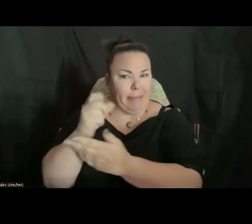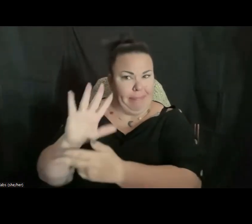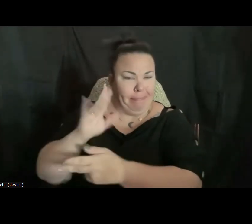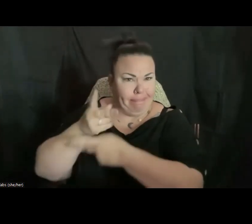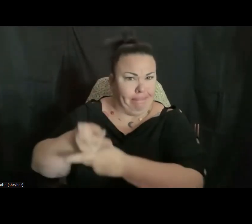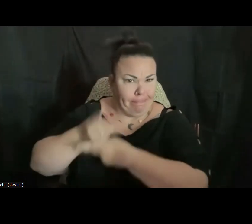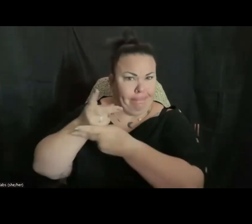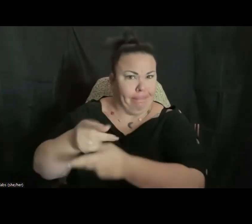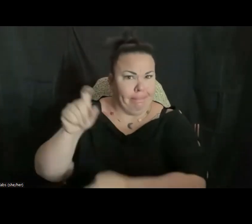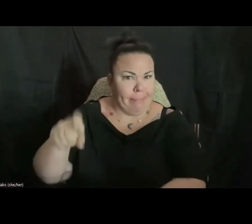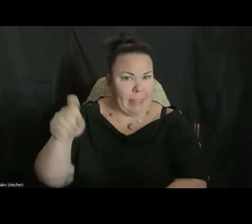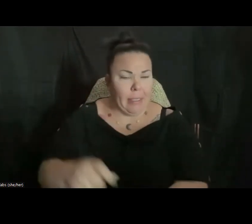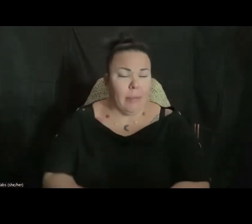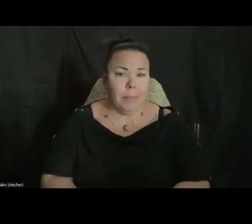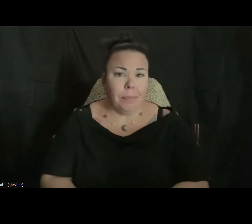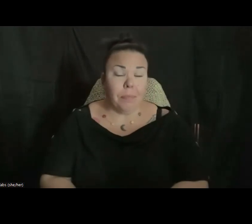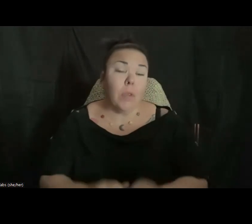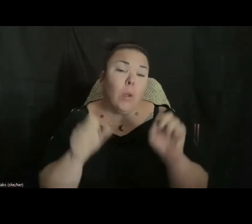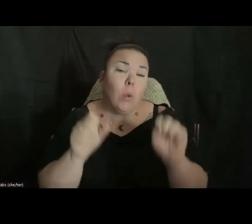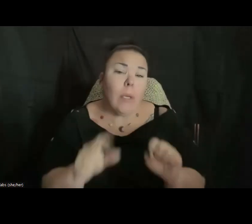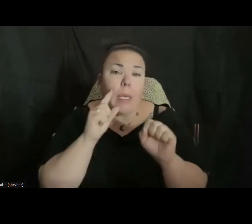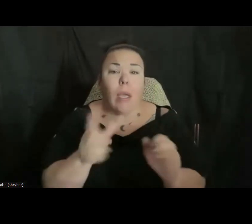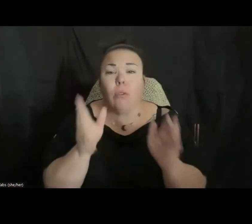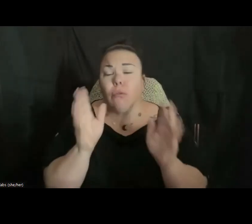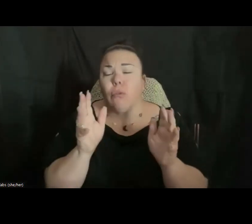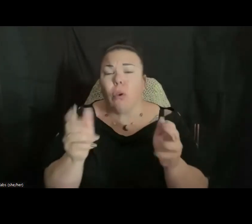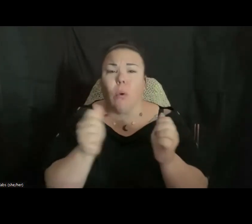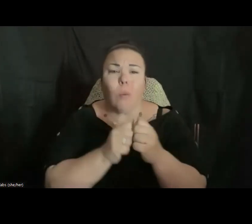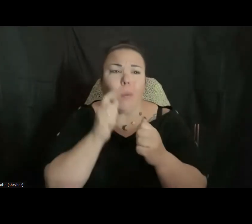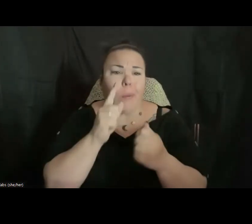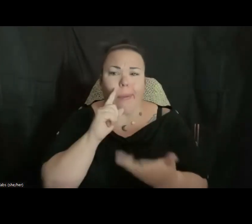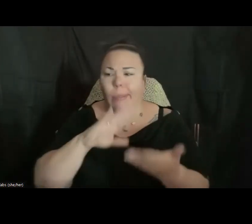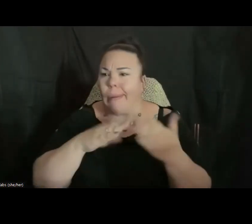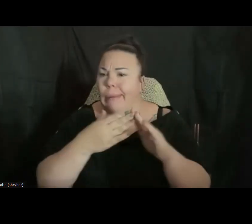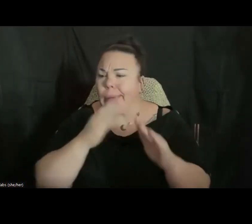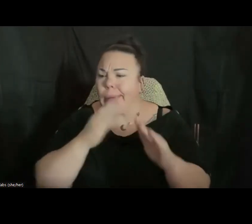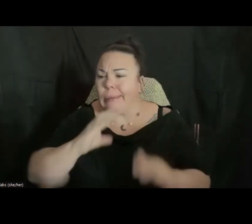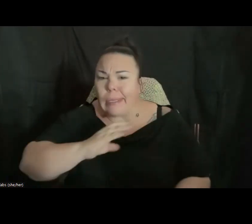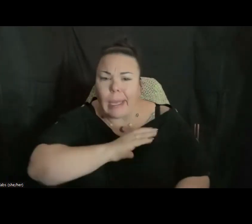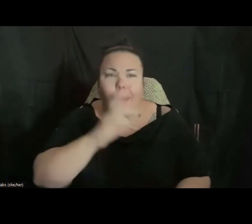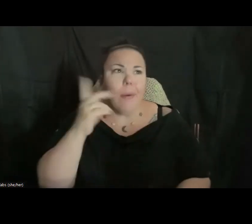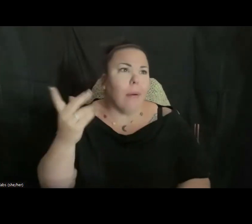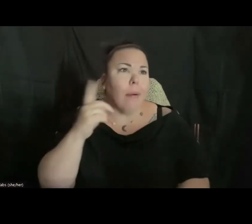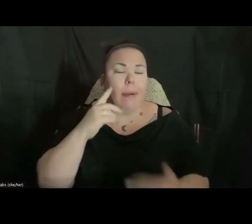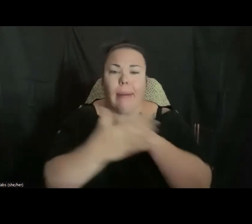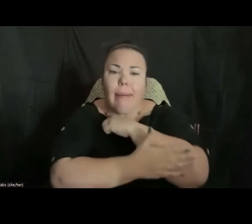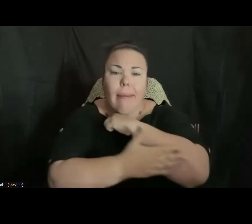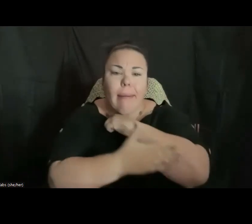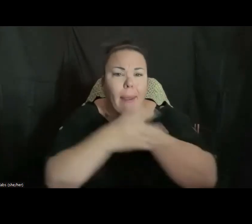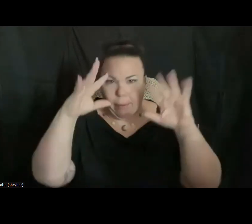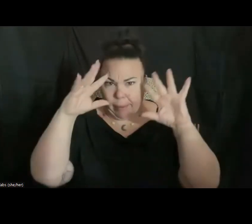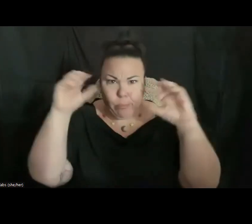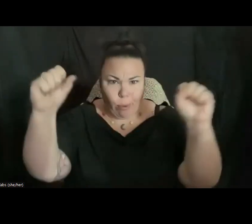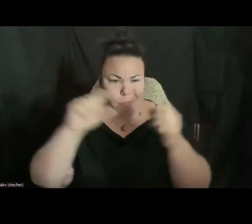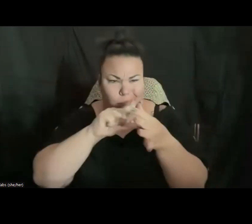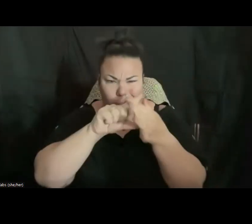the city council or the town council or the parish, we have parishes, not counties, the county president, all those people, you talk